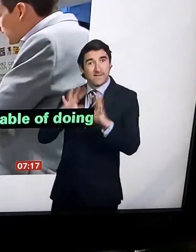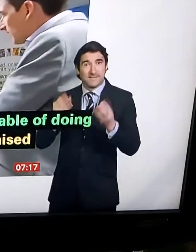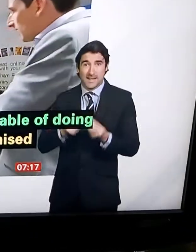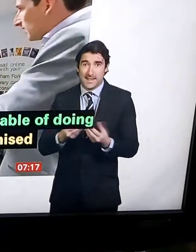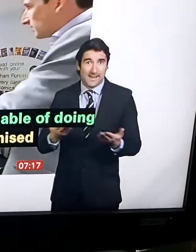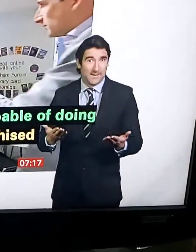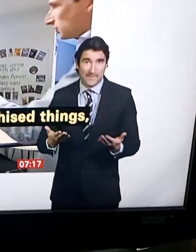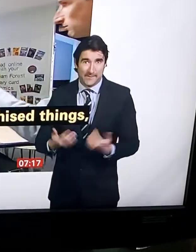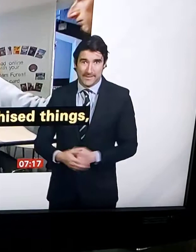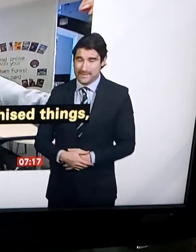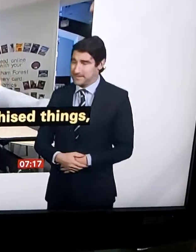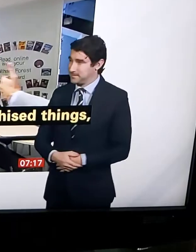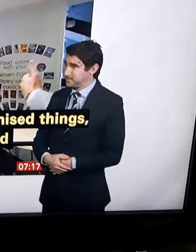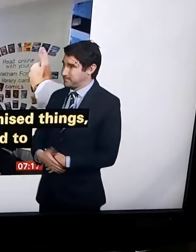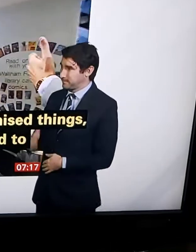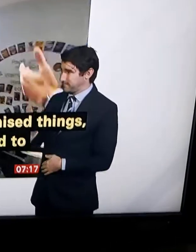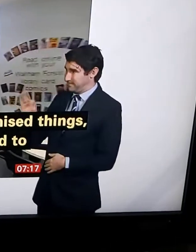the